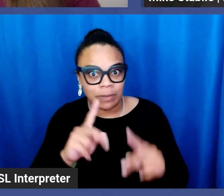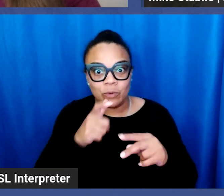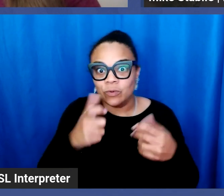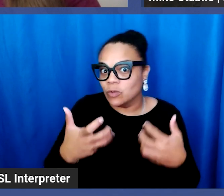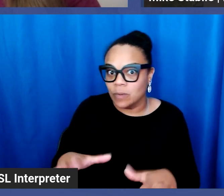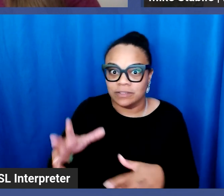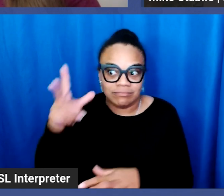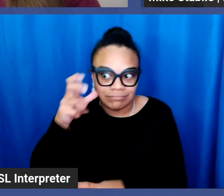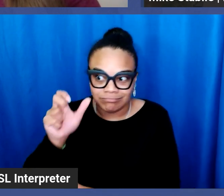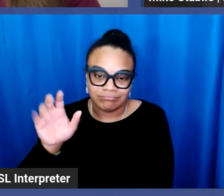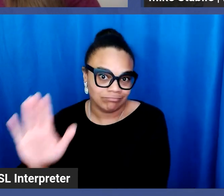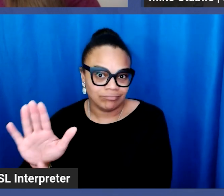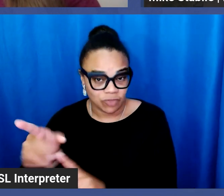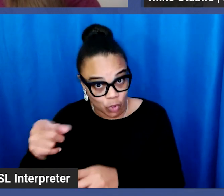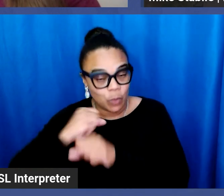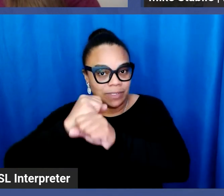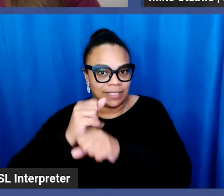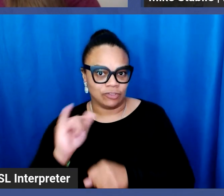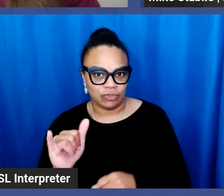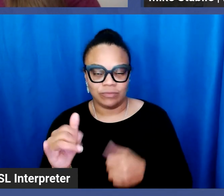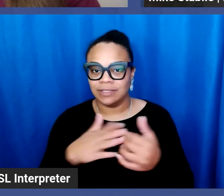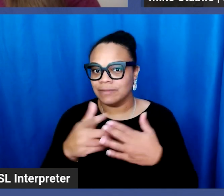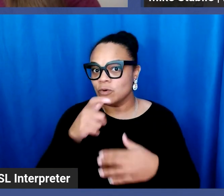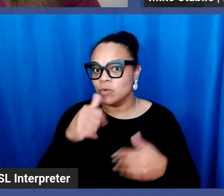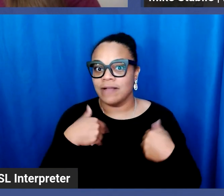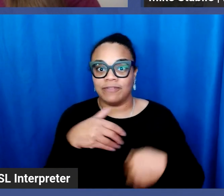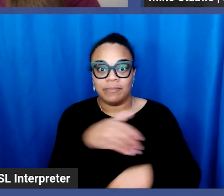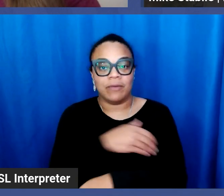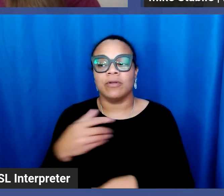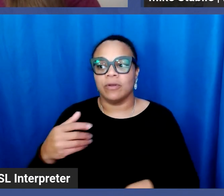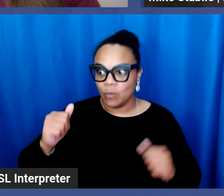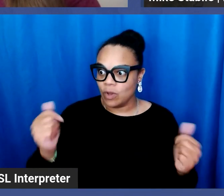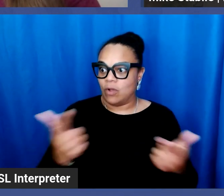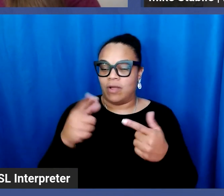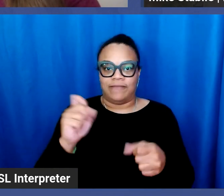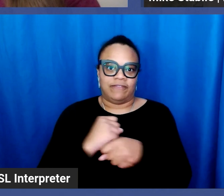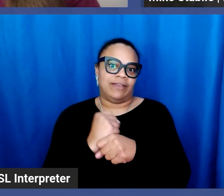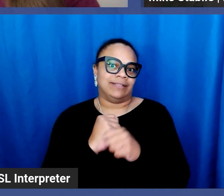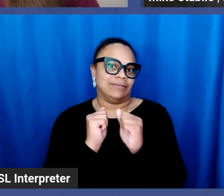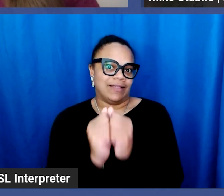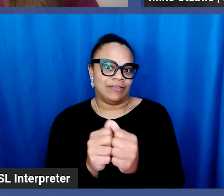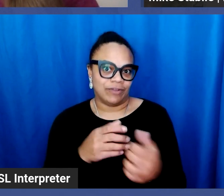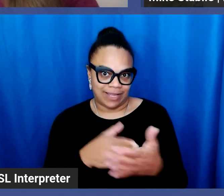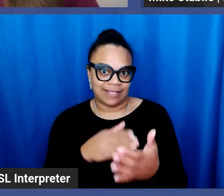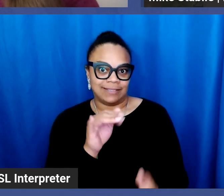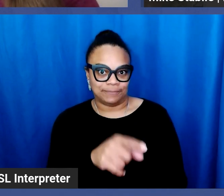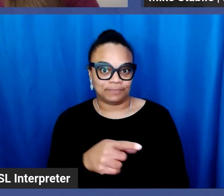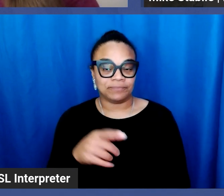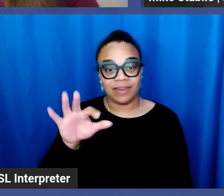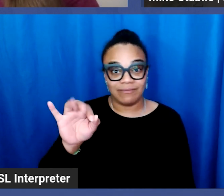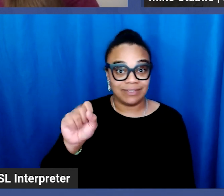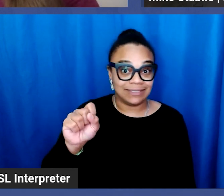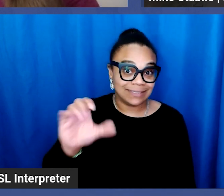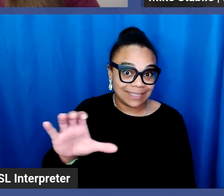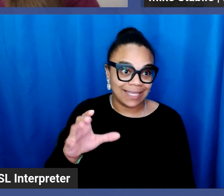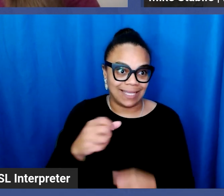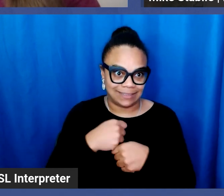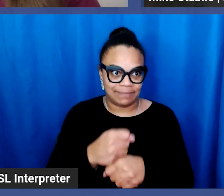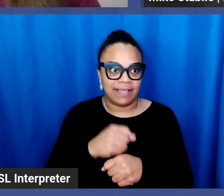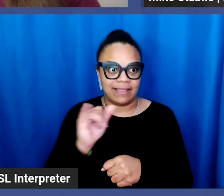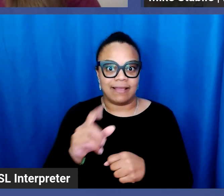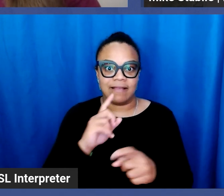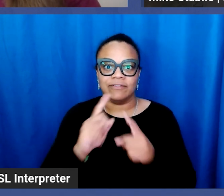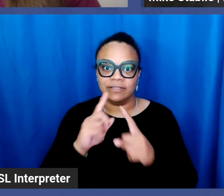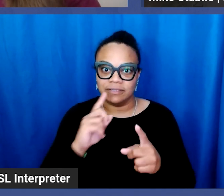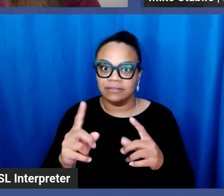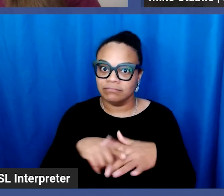is in power, regardless of what the information is, we all have to fight against it. And I think that FSC, is making those conversations